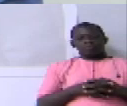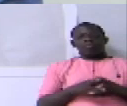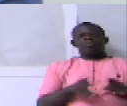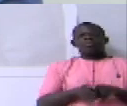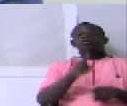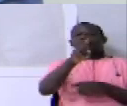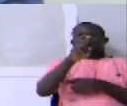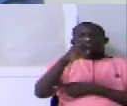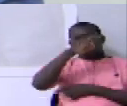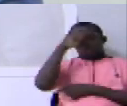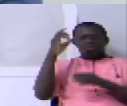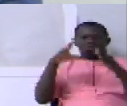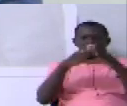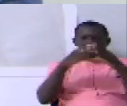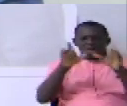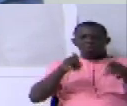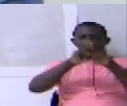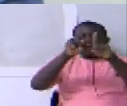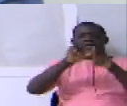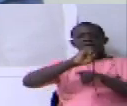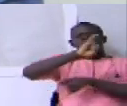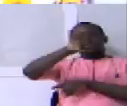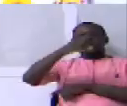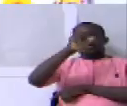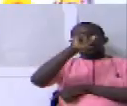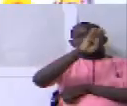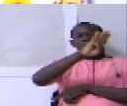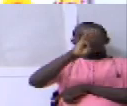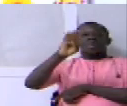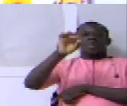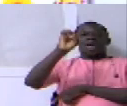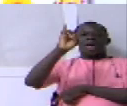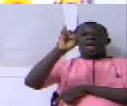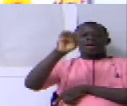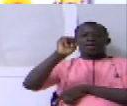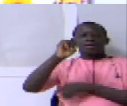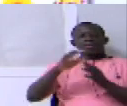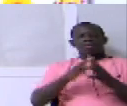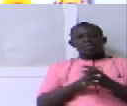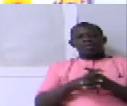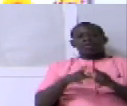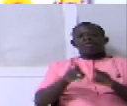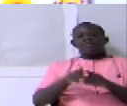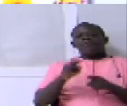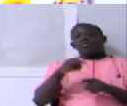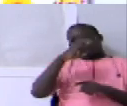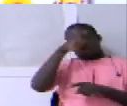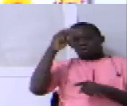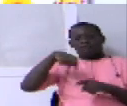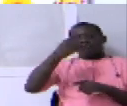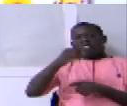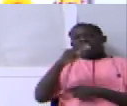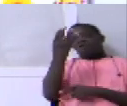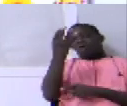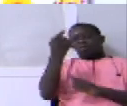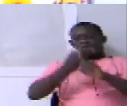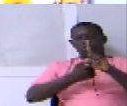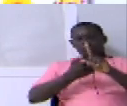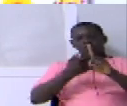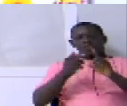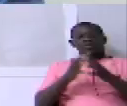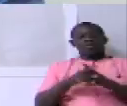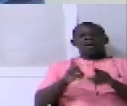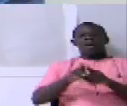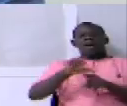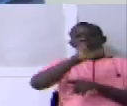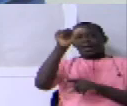Jabi? Inile ni Jabi do ko kala bang For almost 4 months. Atata fo karnani.